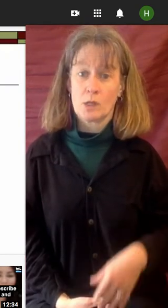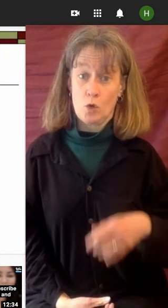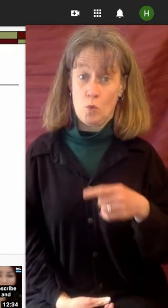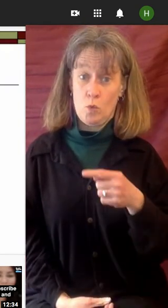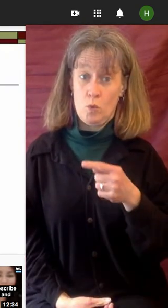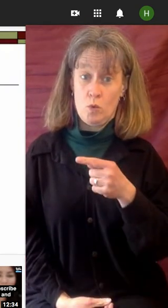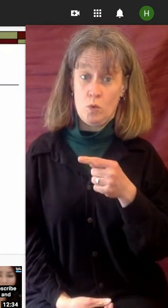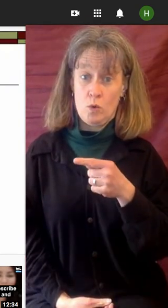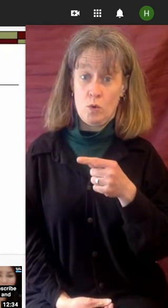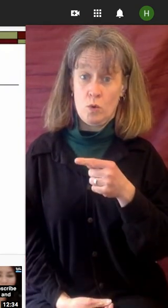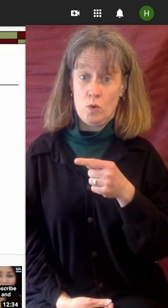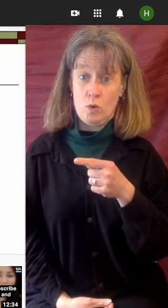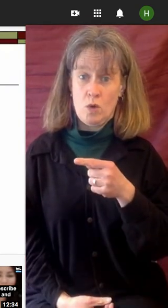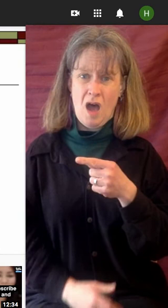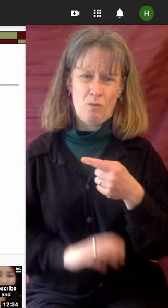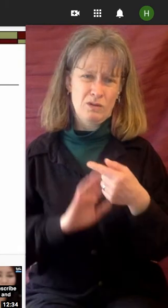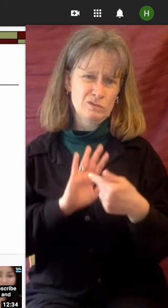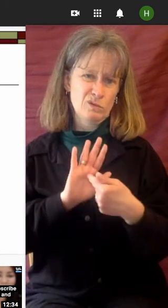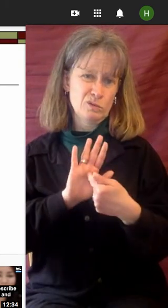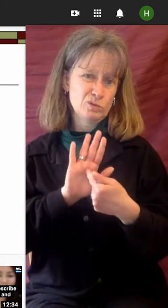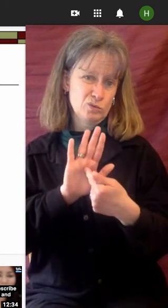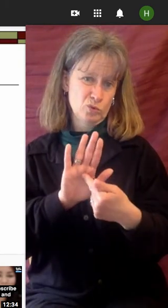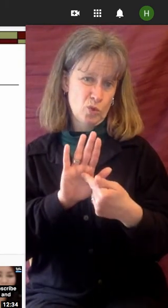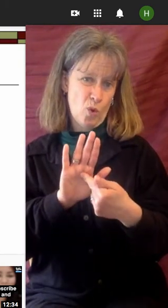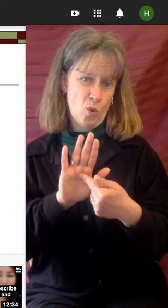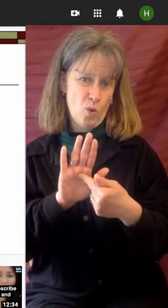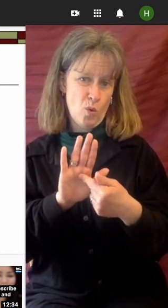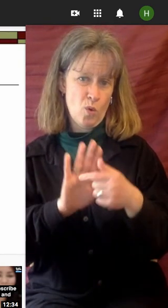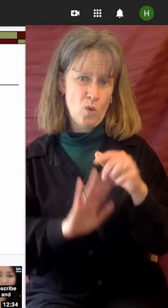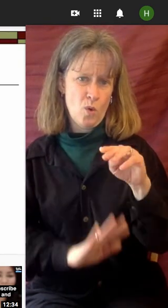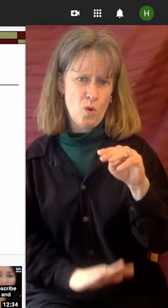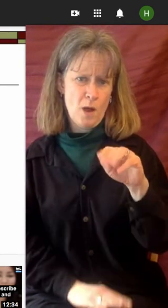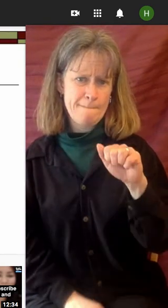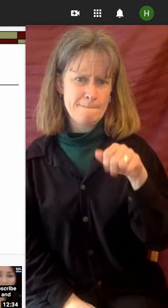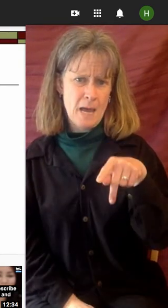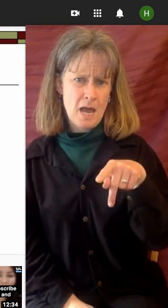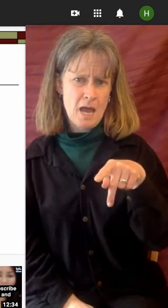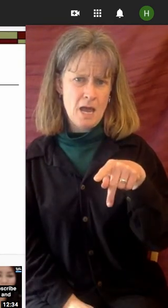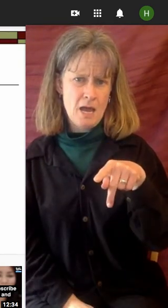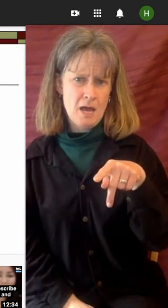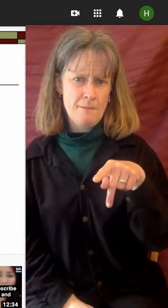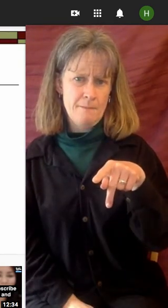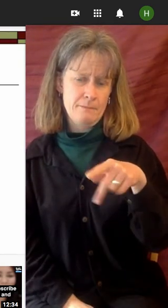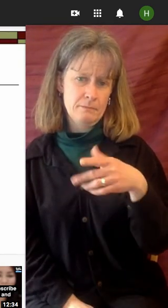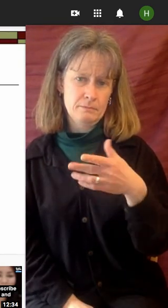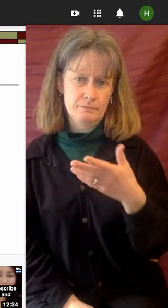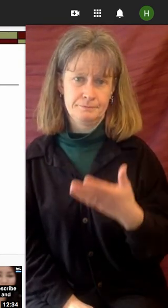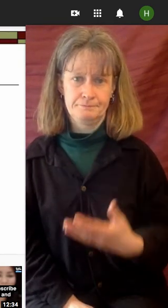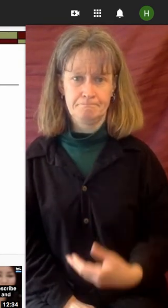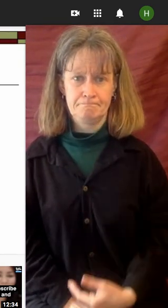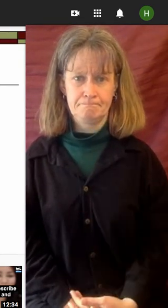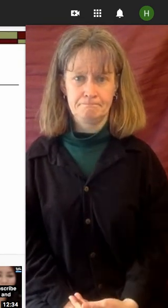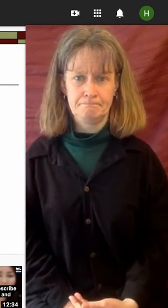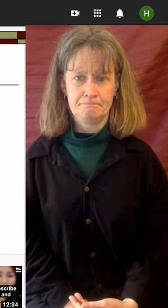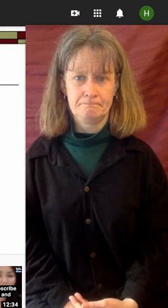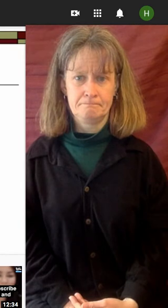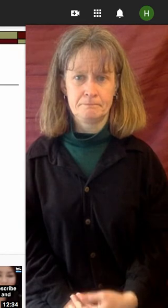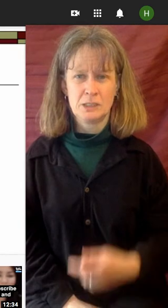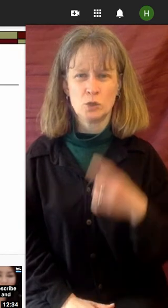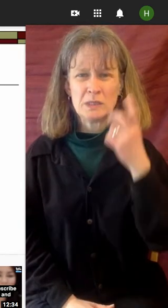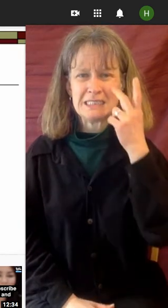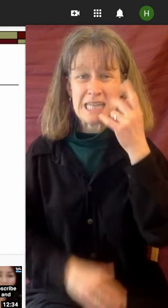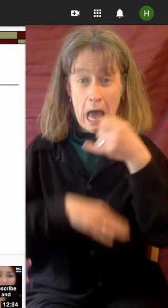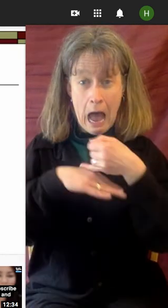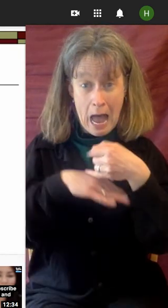So again, just showing that, I think I have this slide here to show that these islands